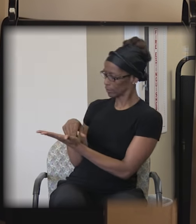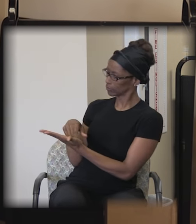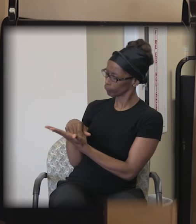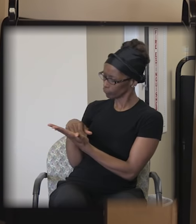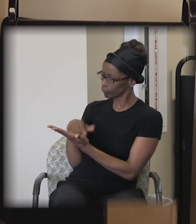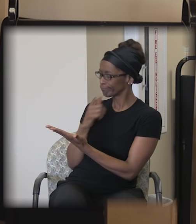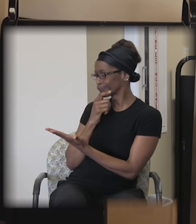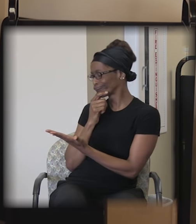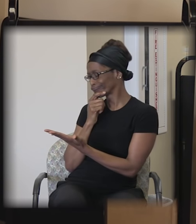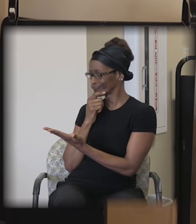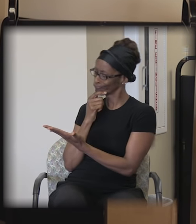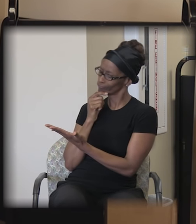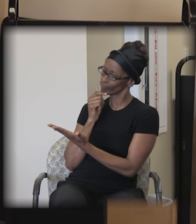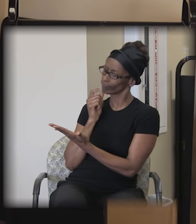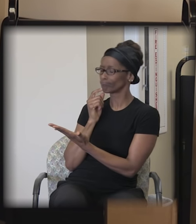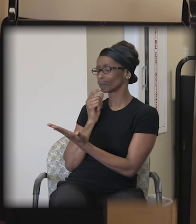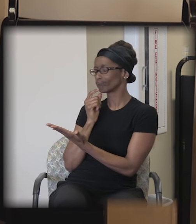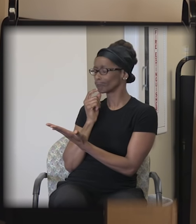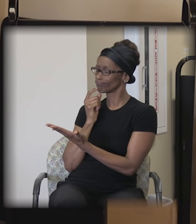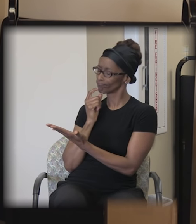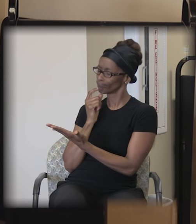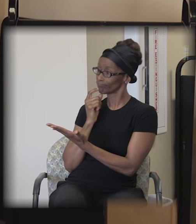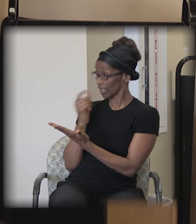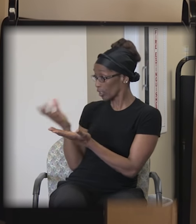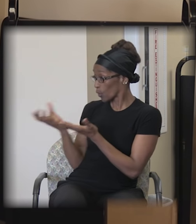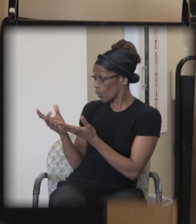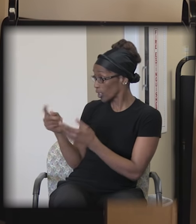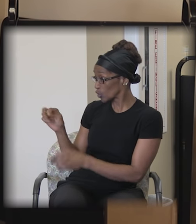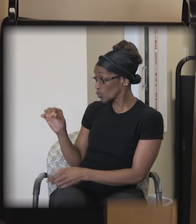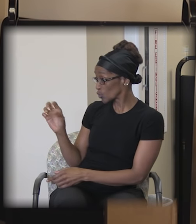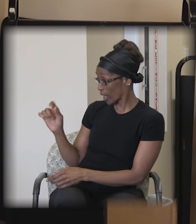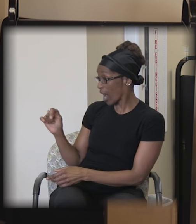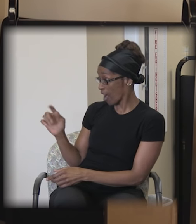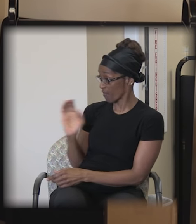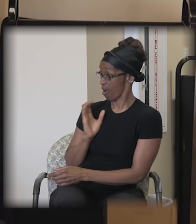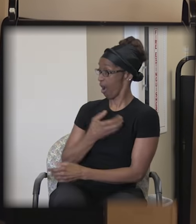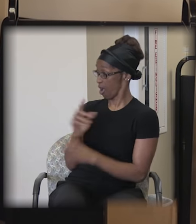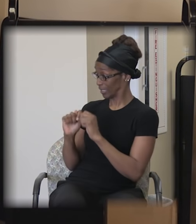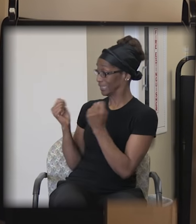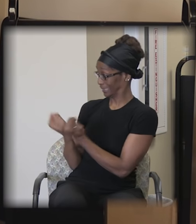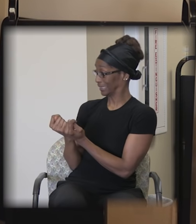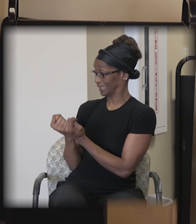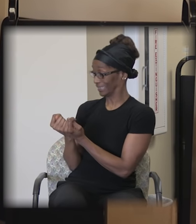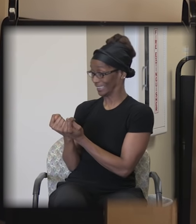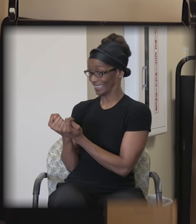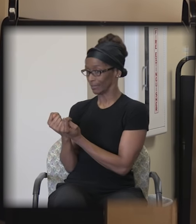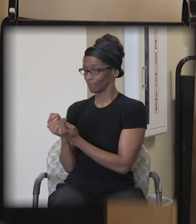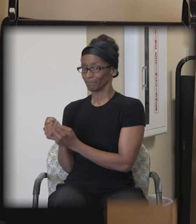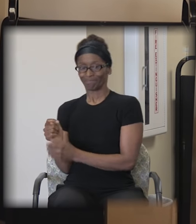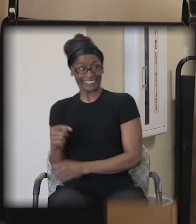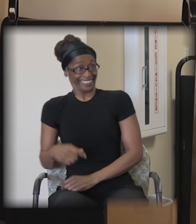time. He seemed to be thinking. Do you want to try out for our team? He asked William at last. William